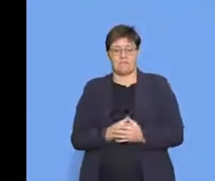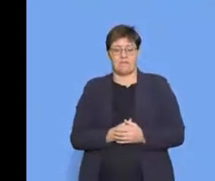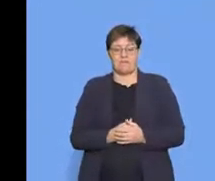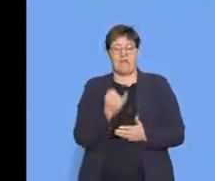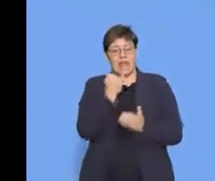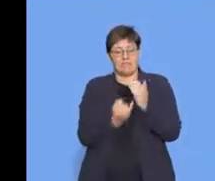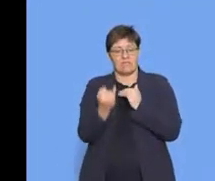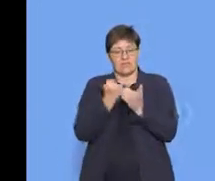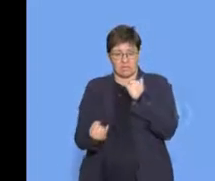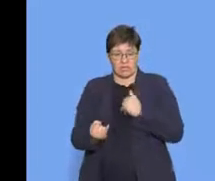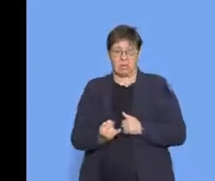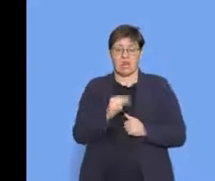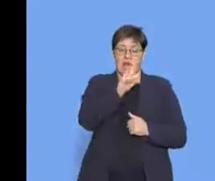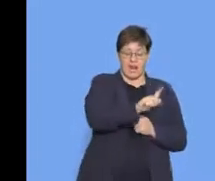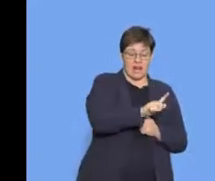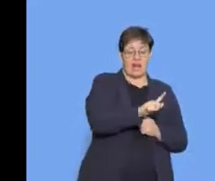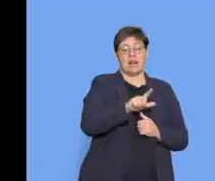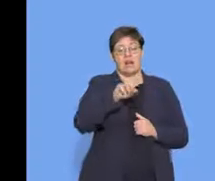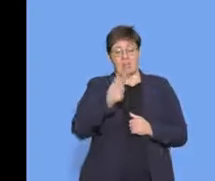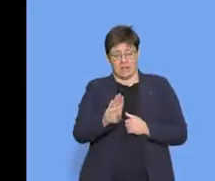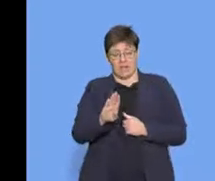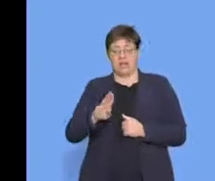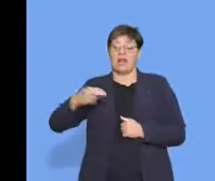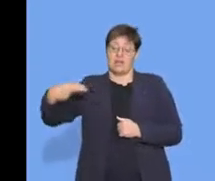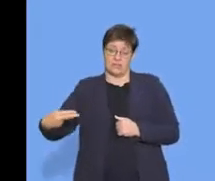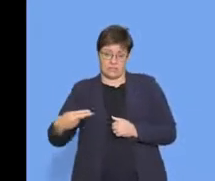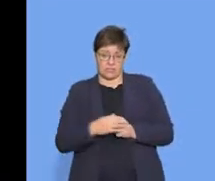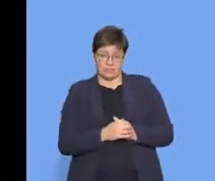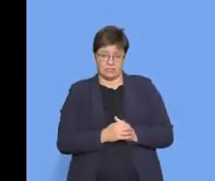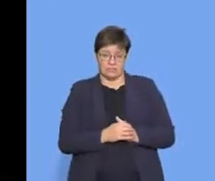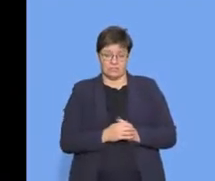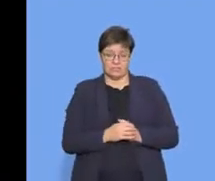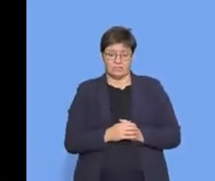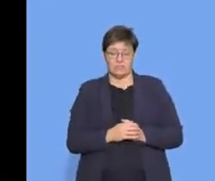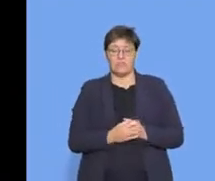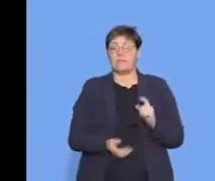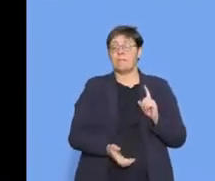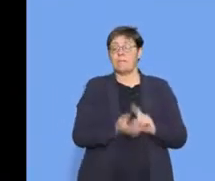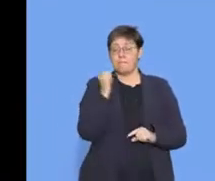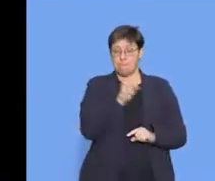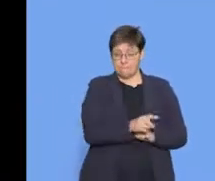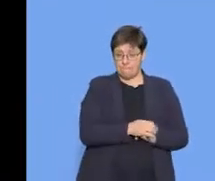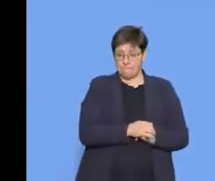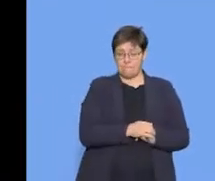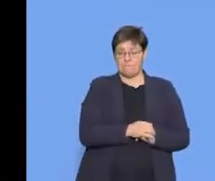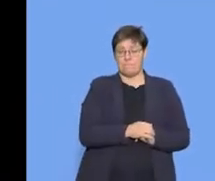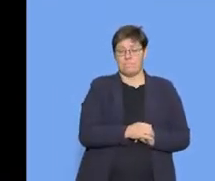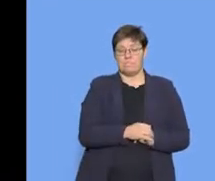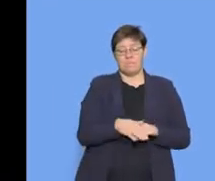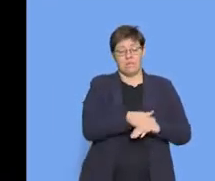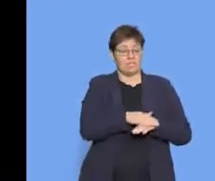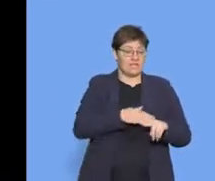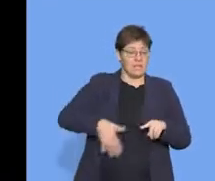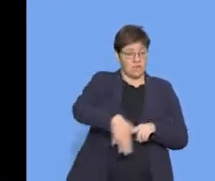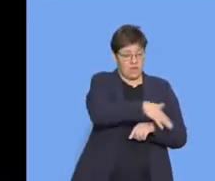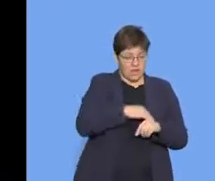have individual length, breadth, and height. If I'm going to be finding the surface area of the